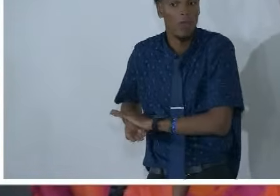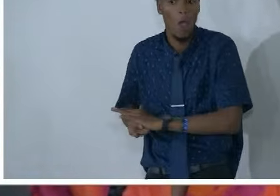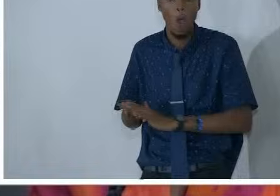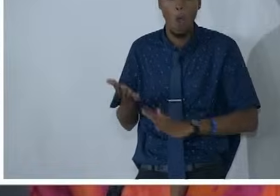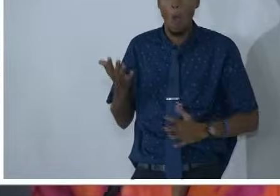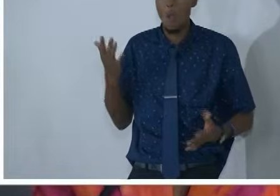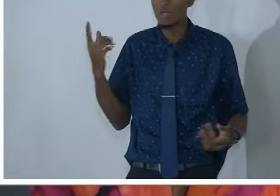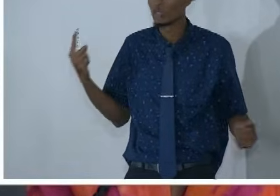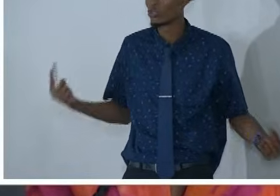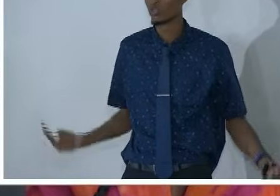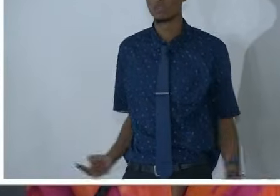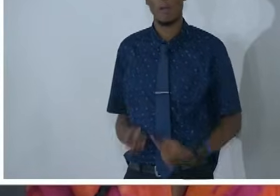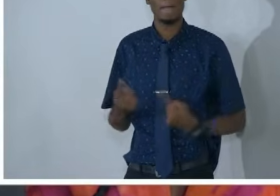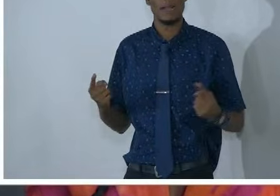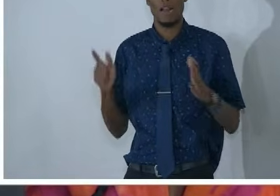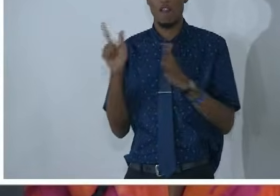Yes?